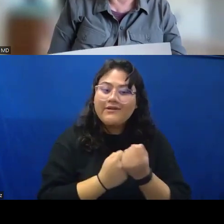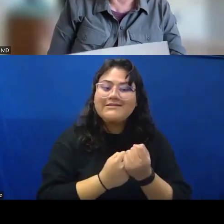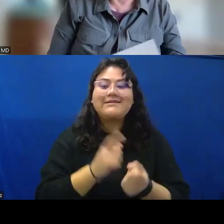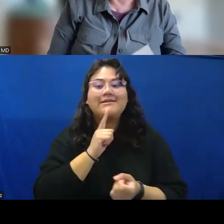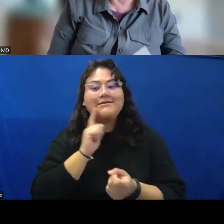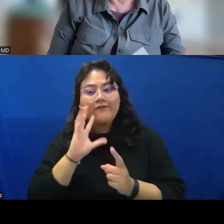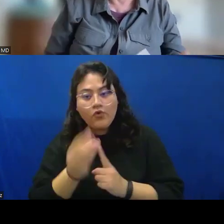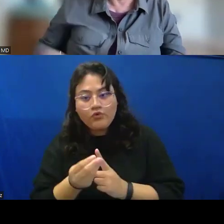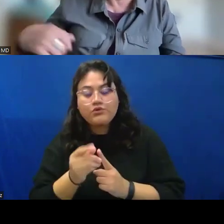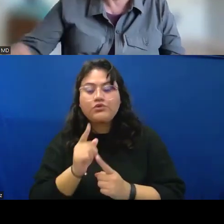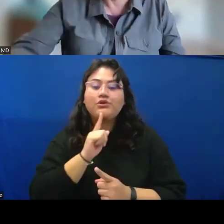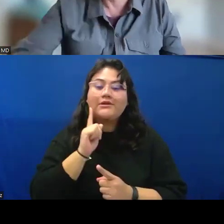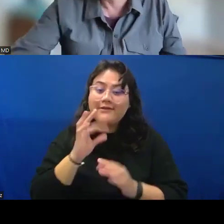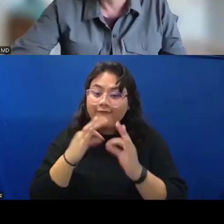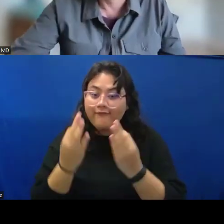families.